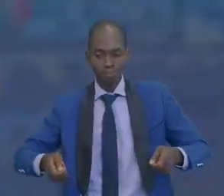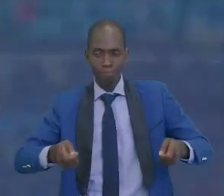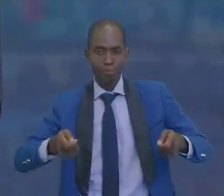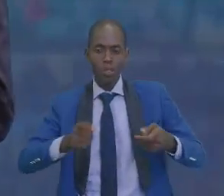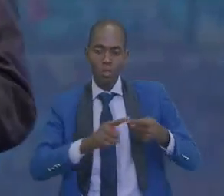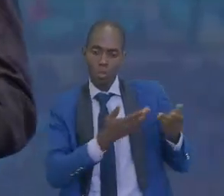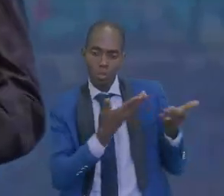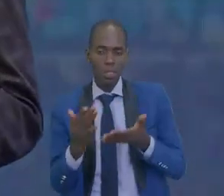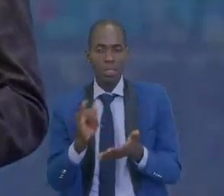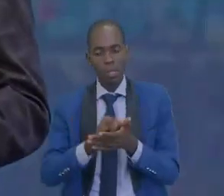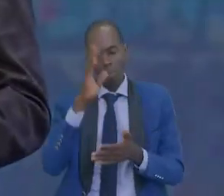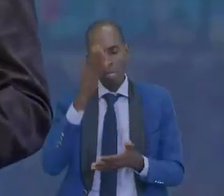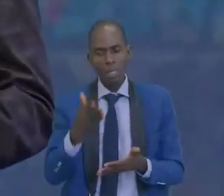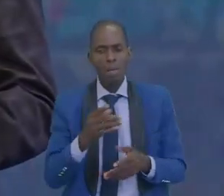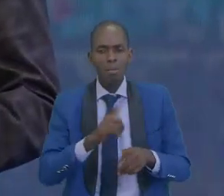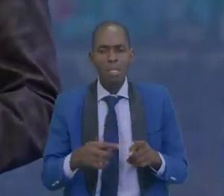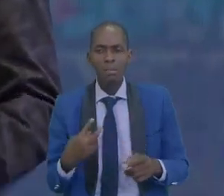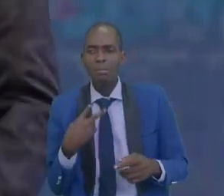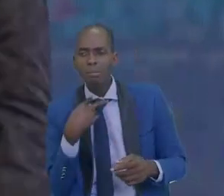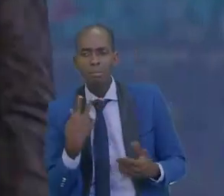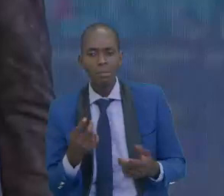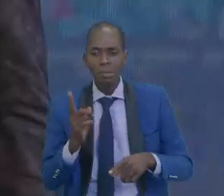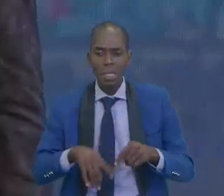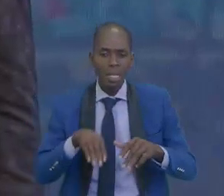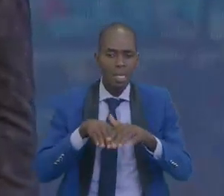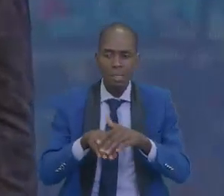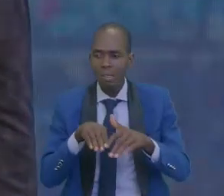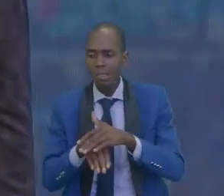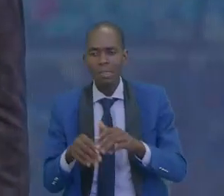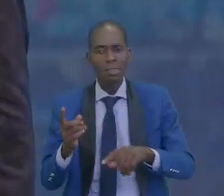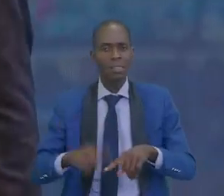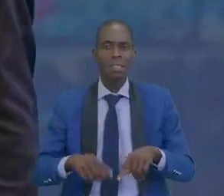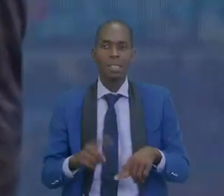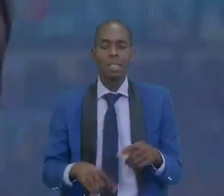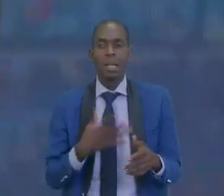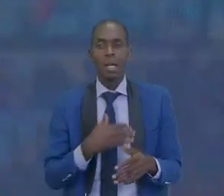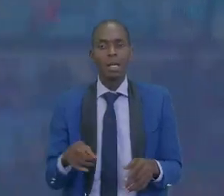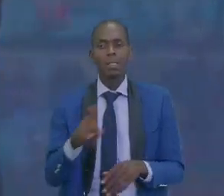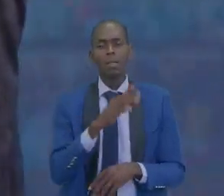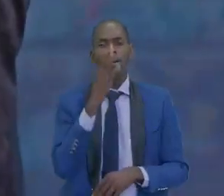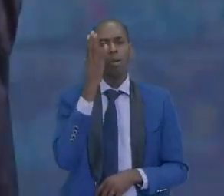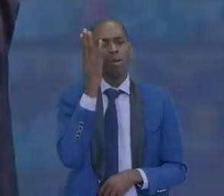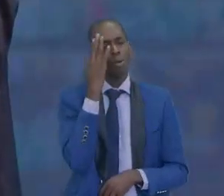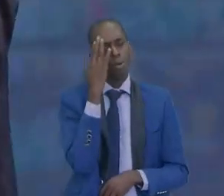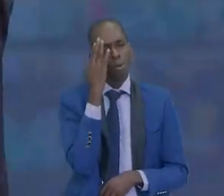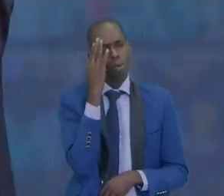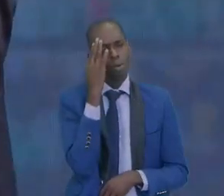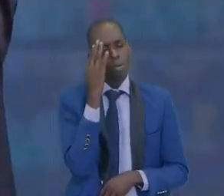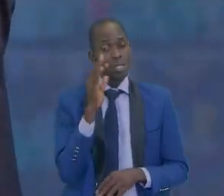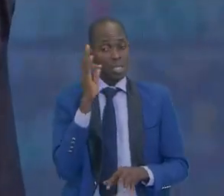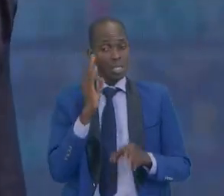And they couldn't enter. And they knew, if we can only get